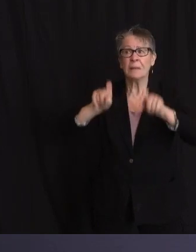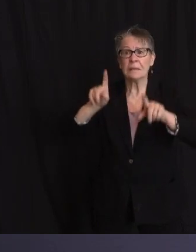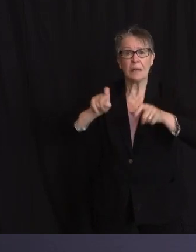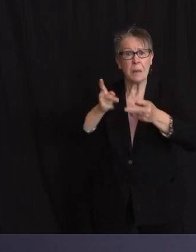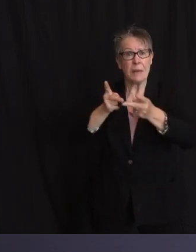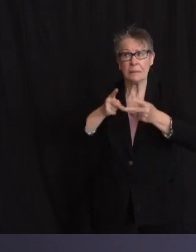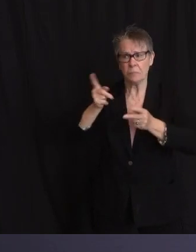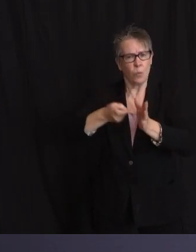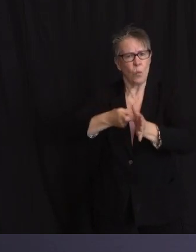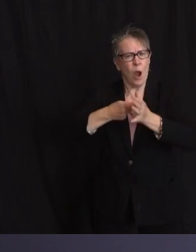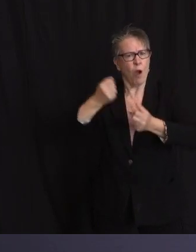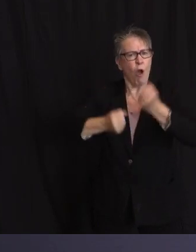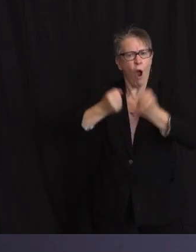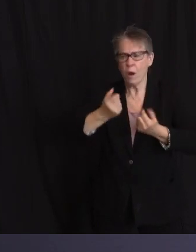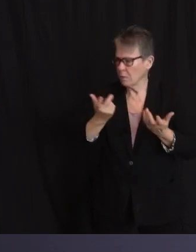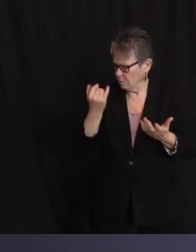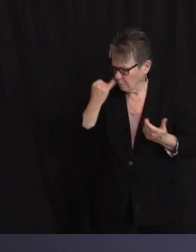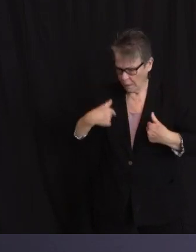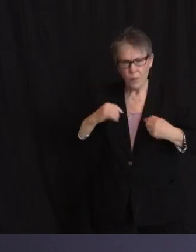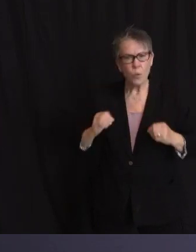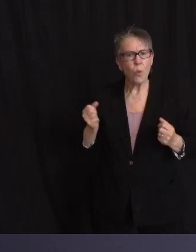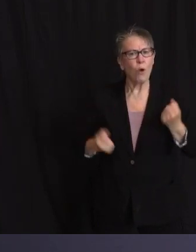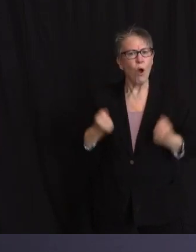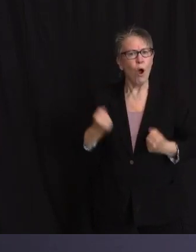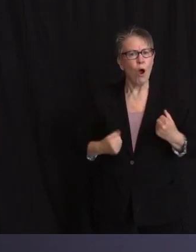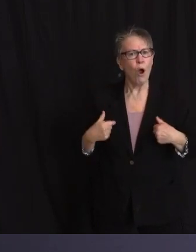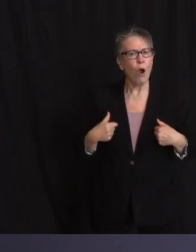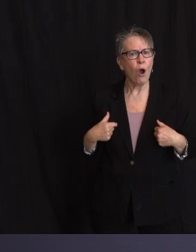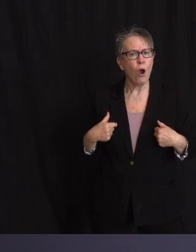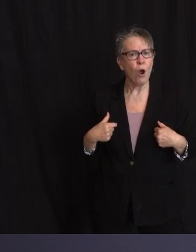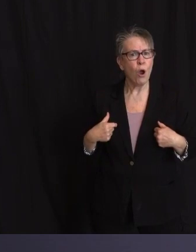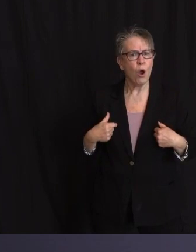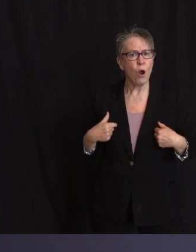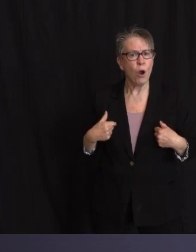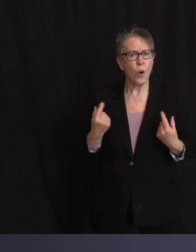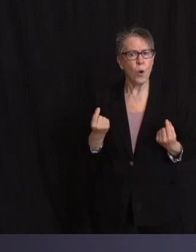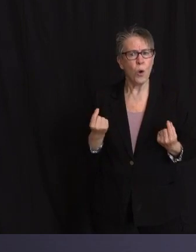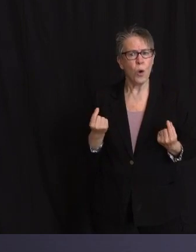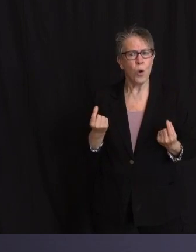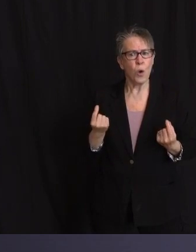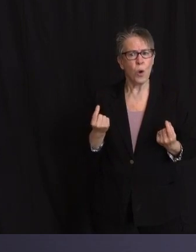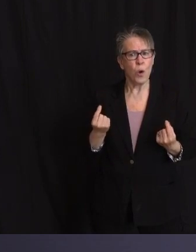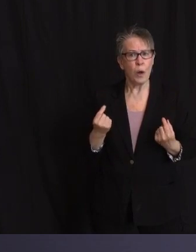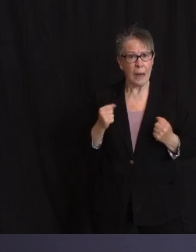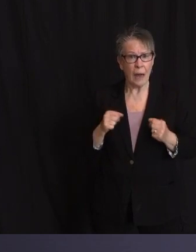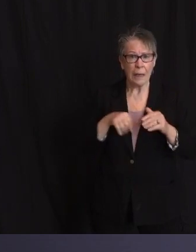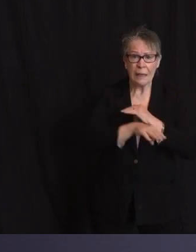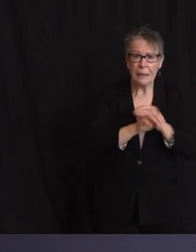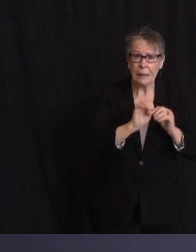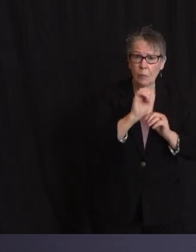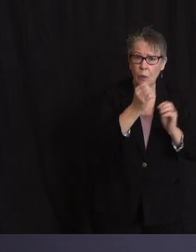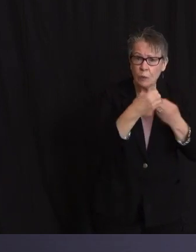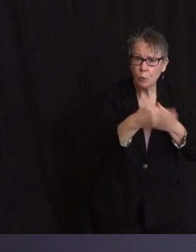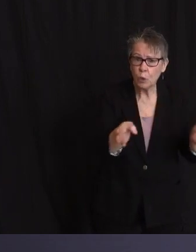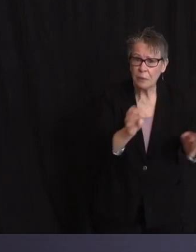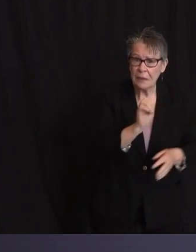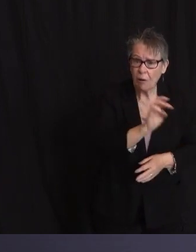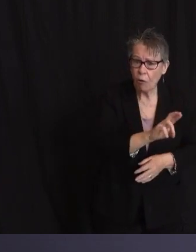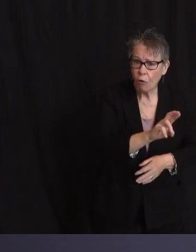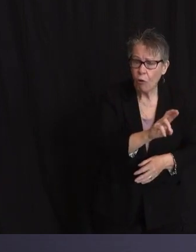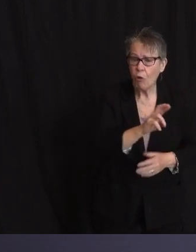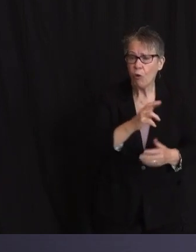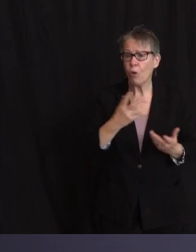an undocumented or uninsured person does test positive and needs care, must a hospital admit and treat that person?